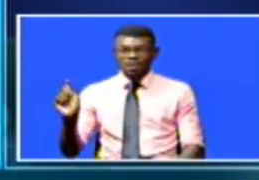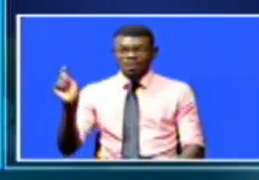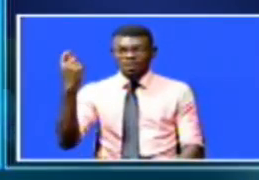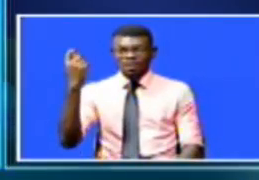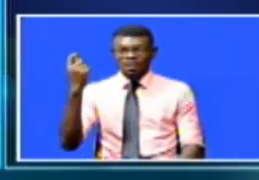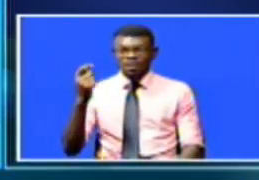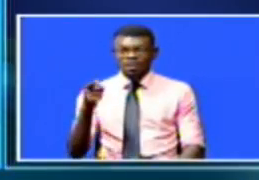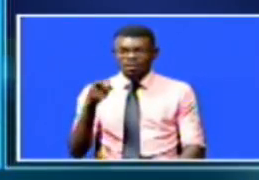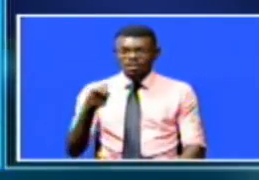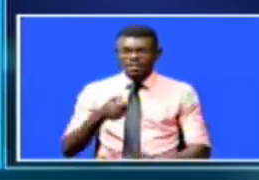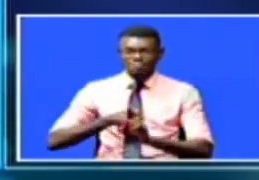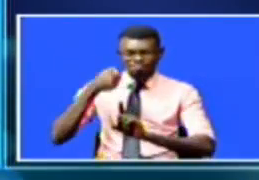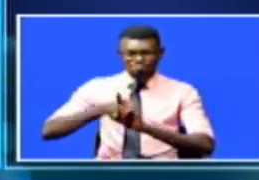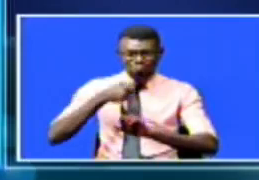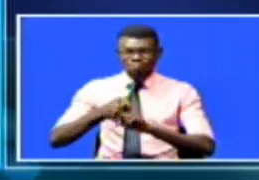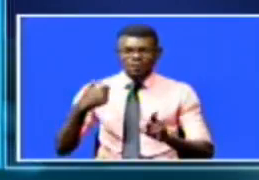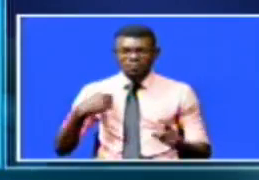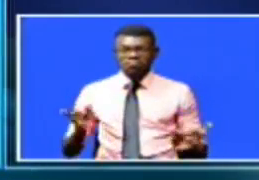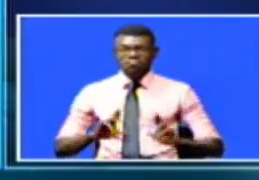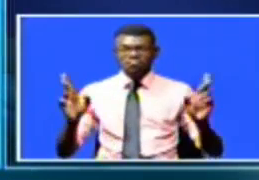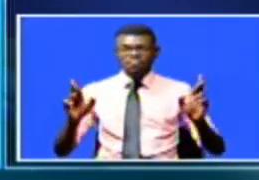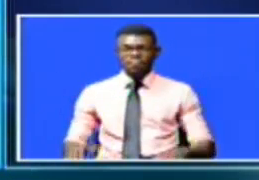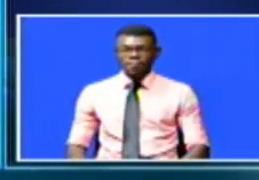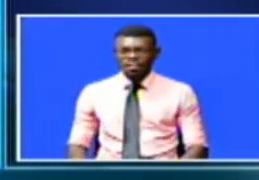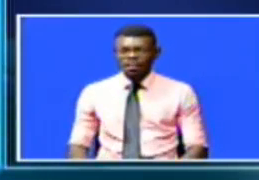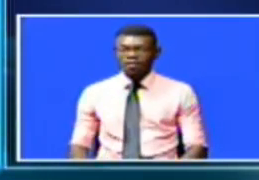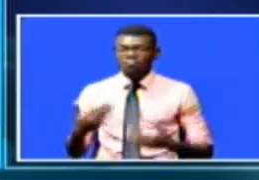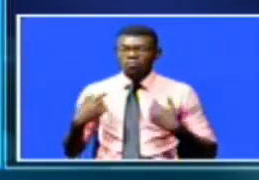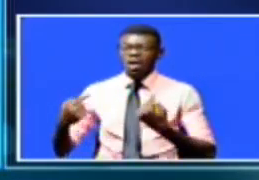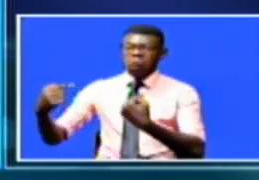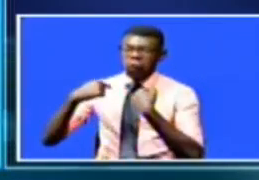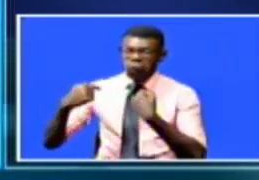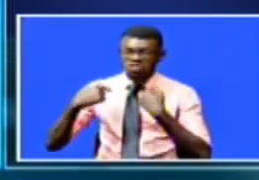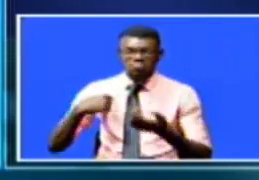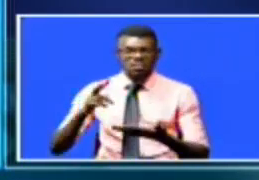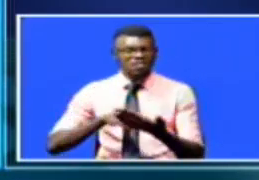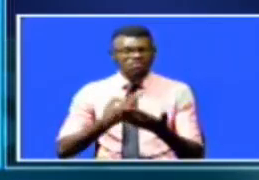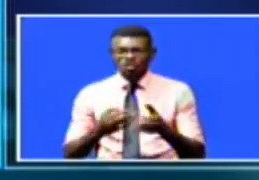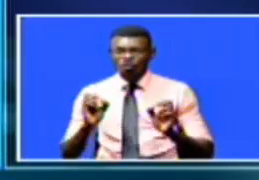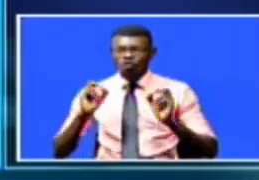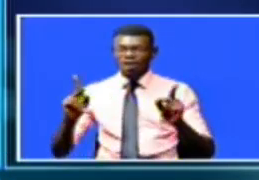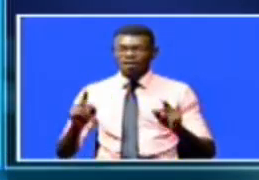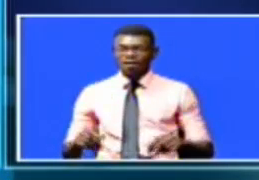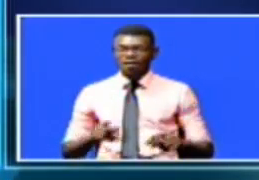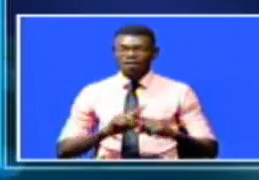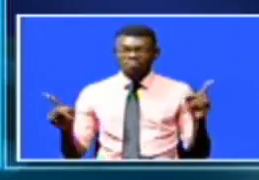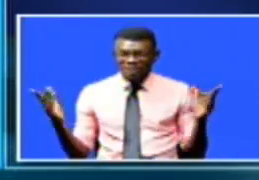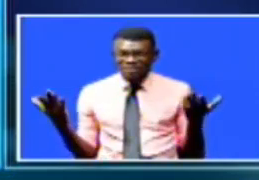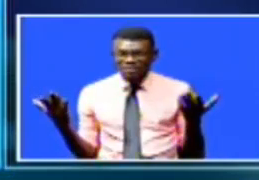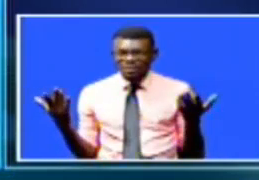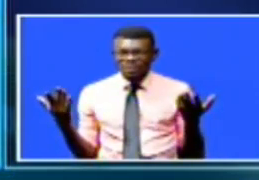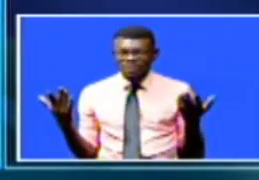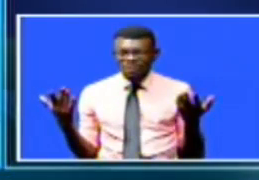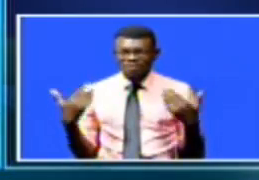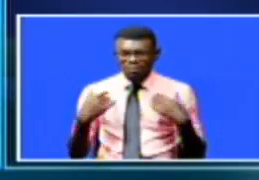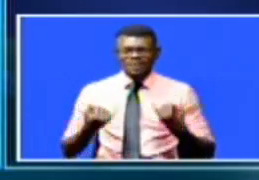this is a fight that I'm prepared to fight. I'd rather be accused of having failed, but I will never let myself be accused of not having tried.